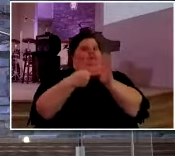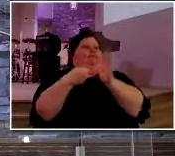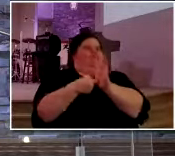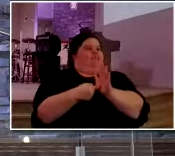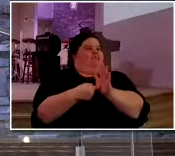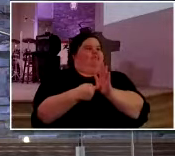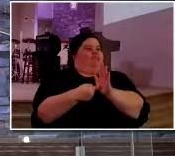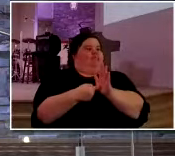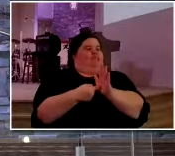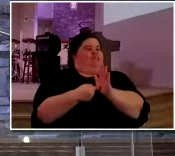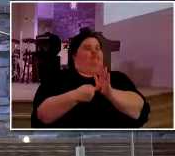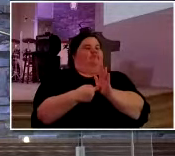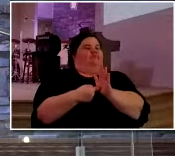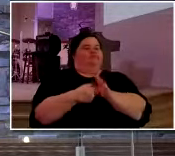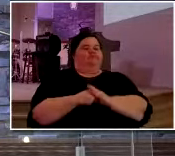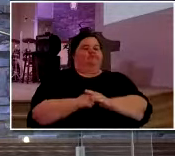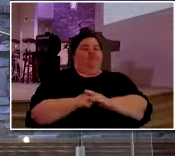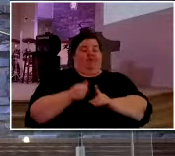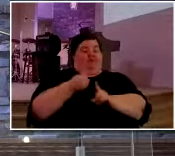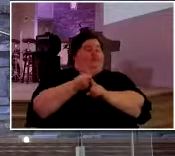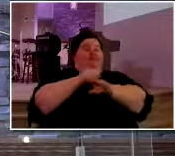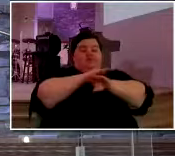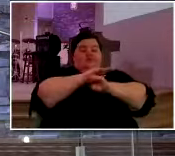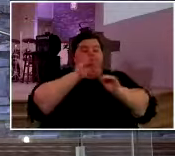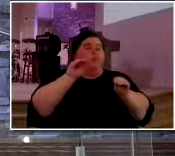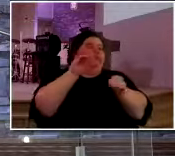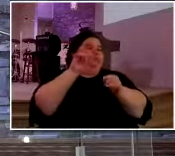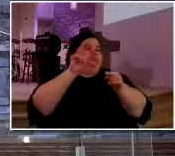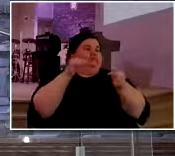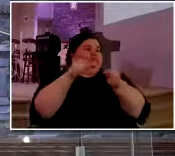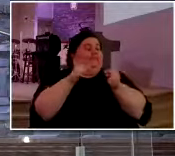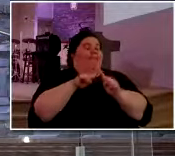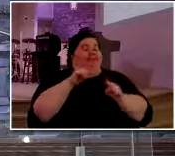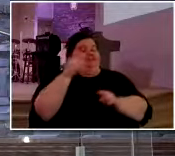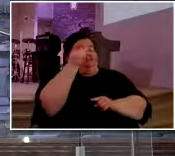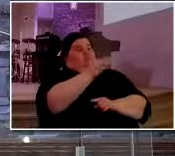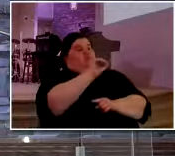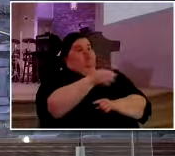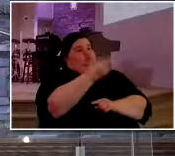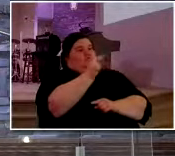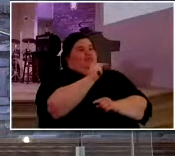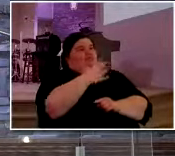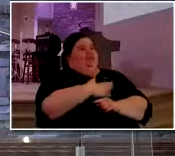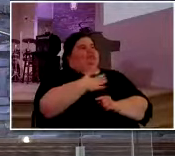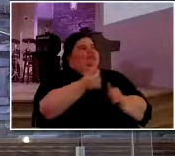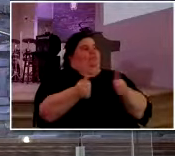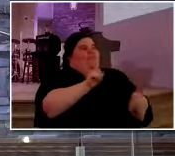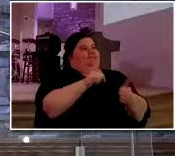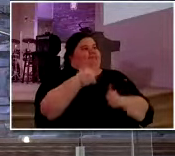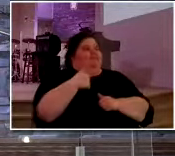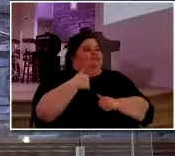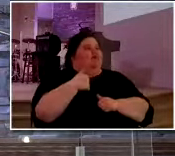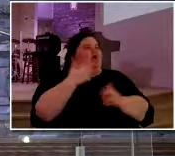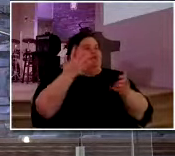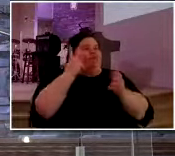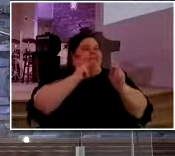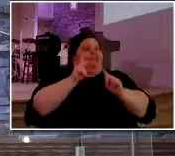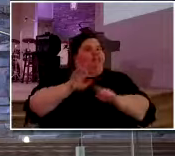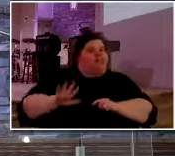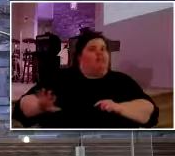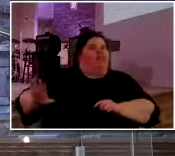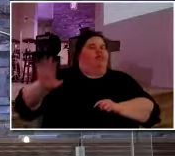is without sin, who's never sinned, says, John, I want you to baptize me. I want people to see.